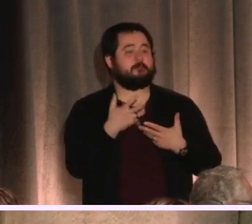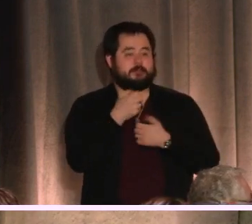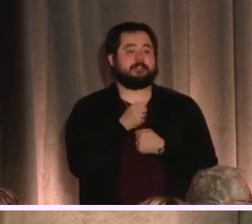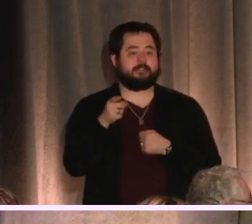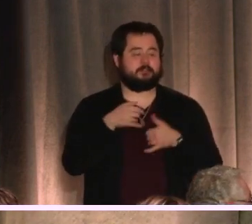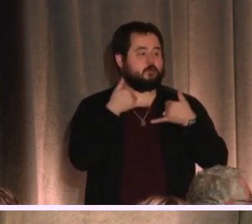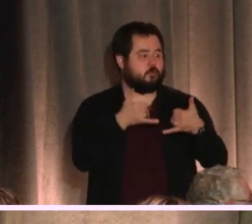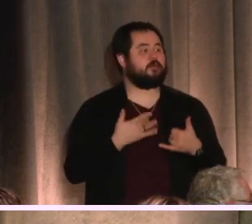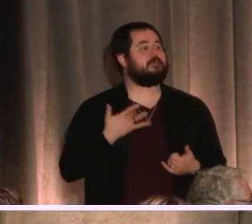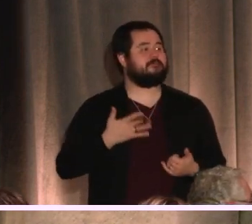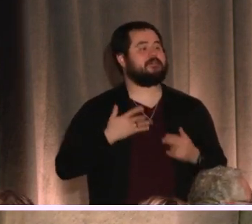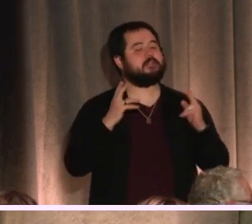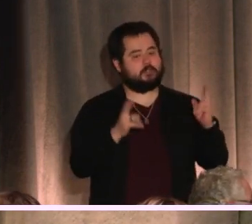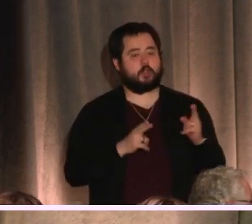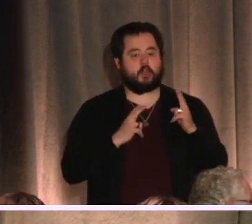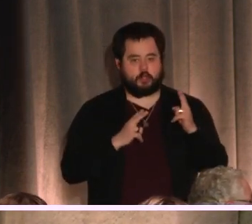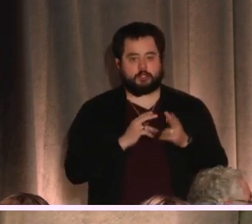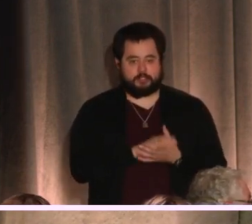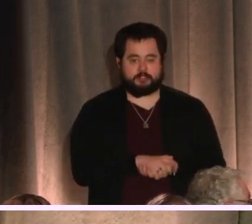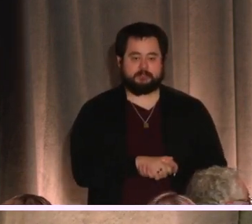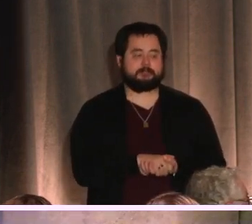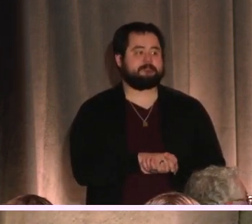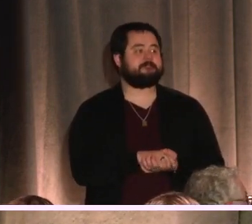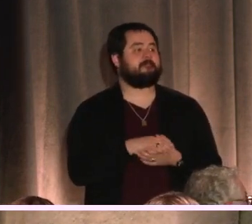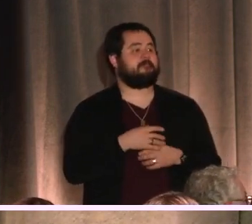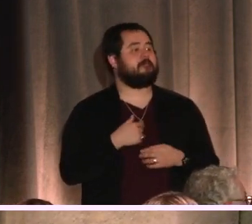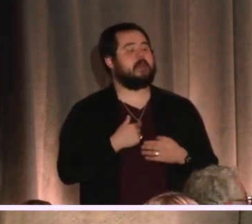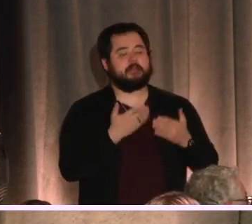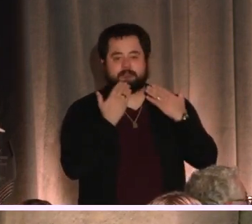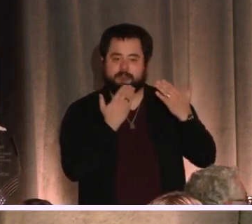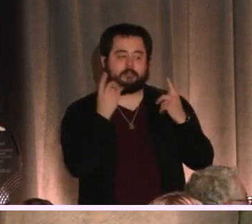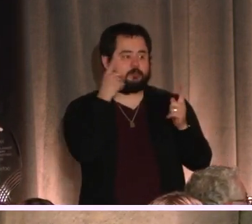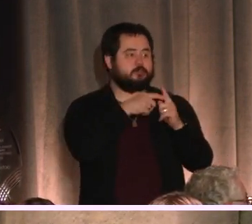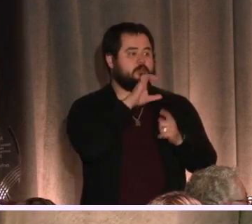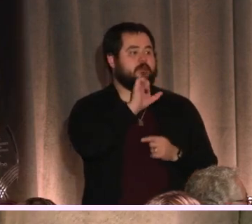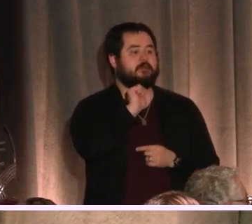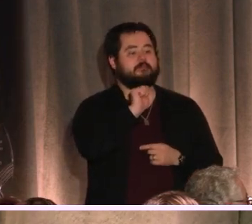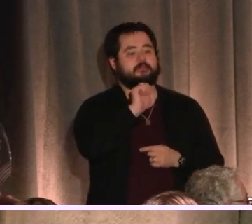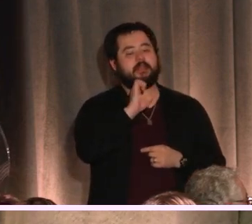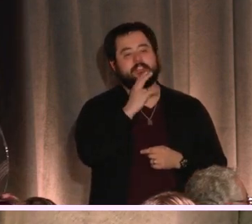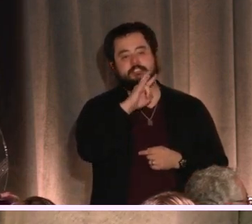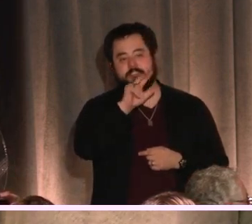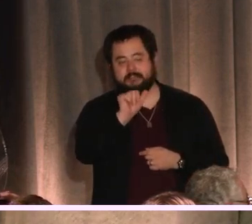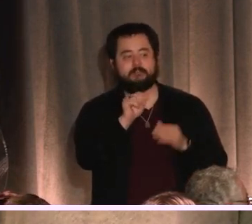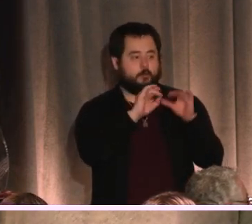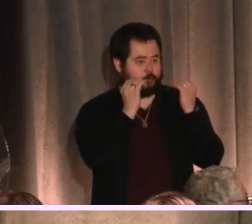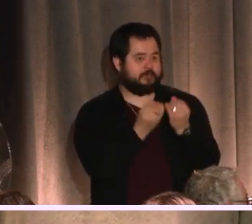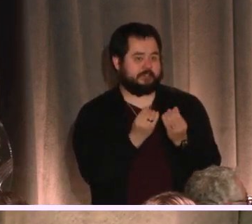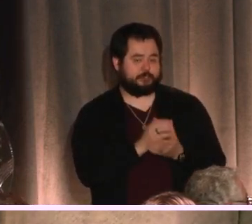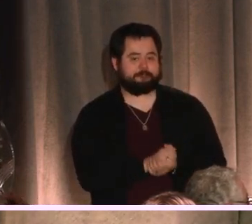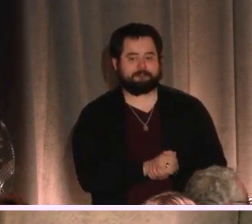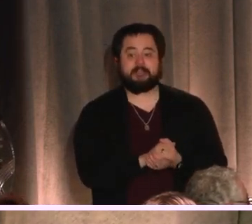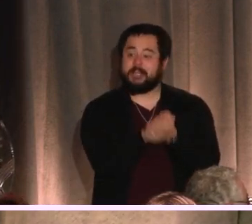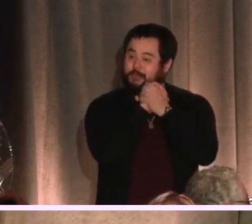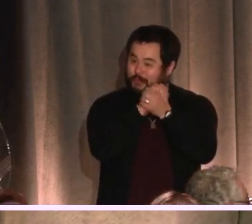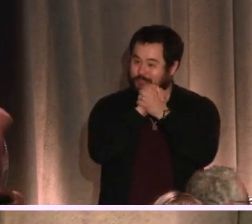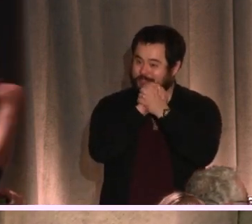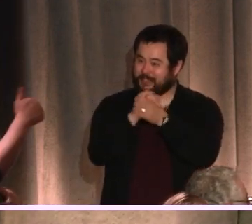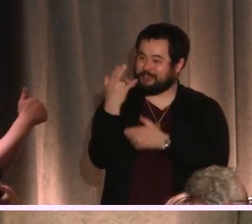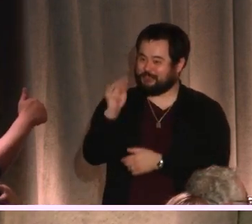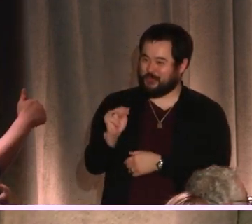and feel honored. Just grateful to the Achieva organization. And congratulations,